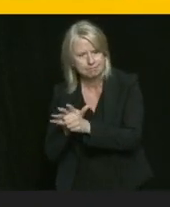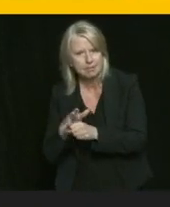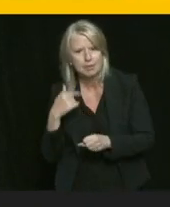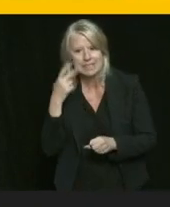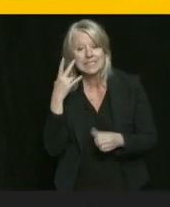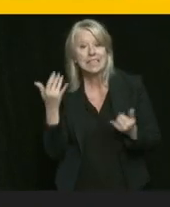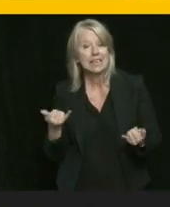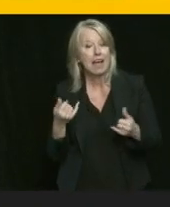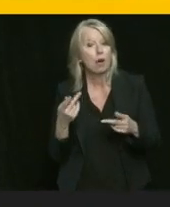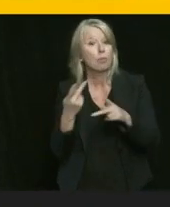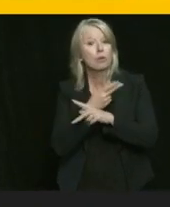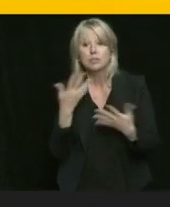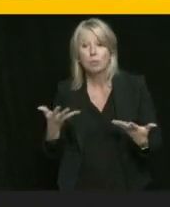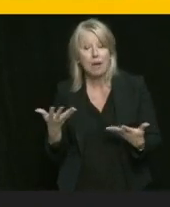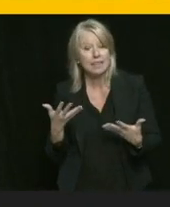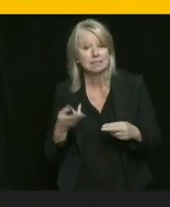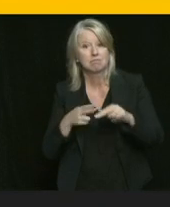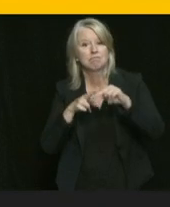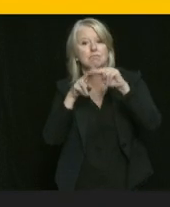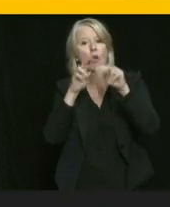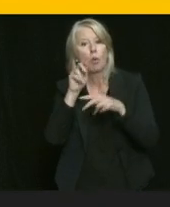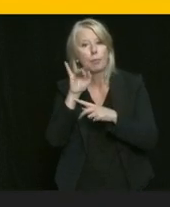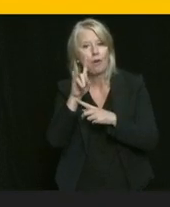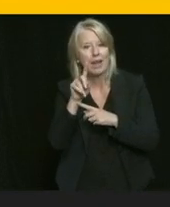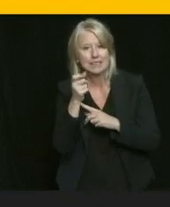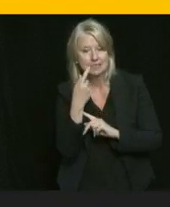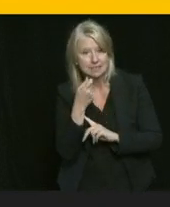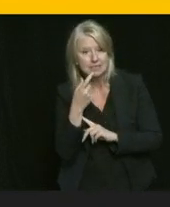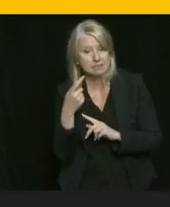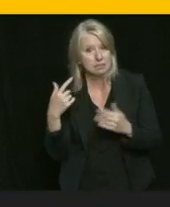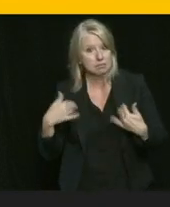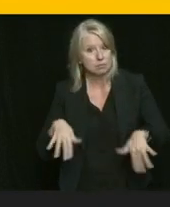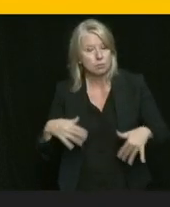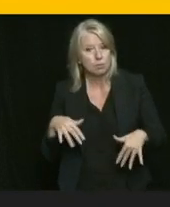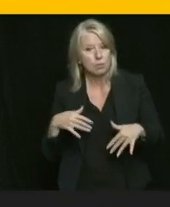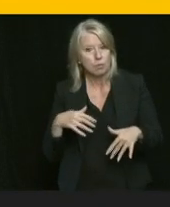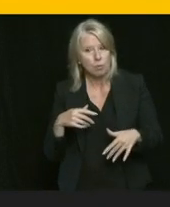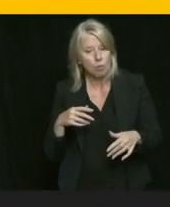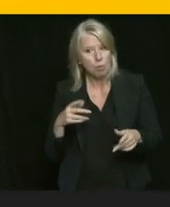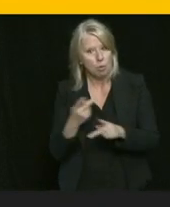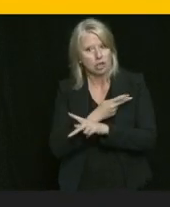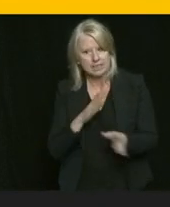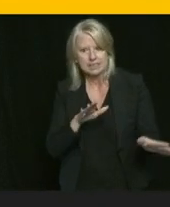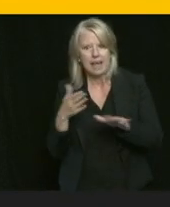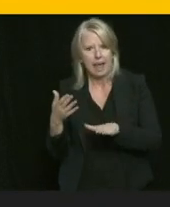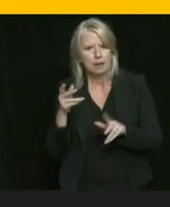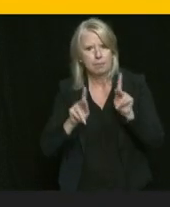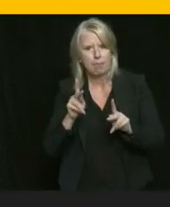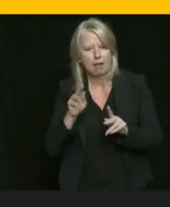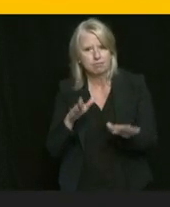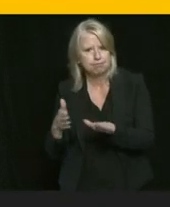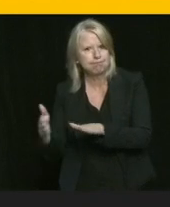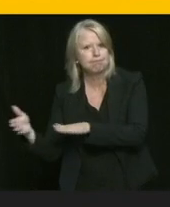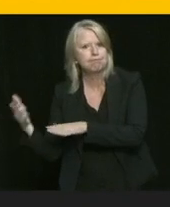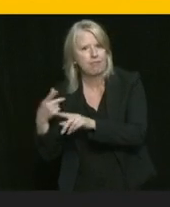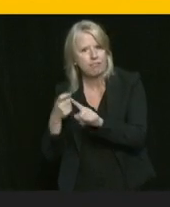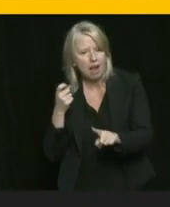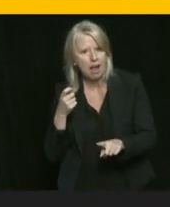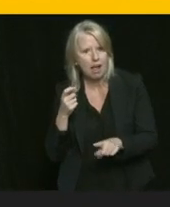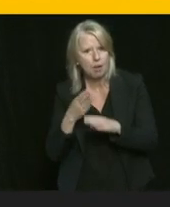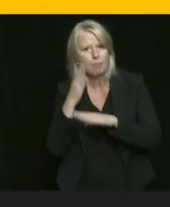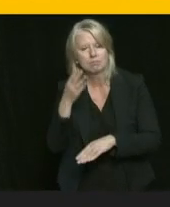overdose cases, as much as doubling in some cases. It may be the deadliest year on record. Given that, why haven't